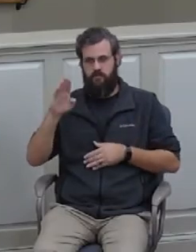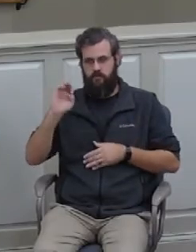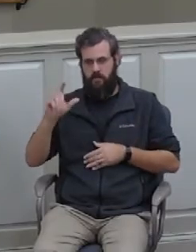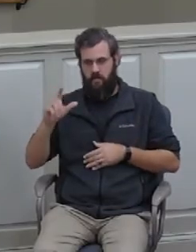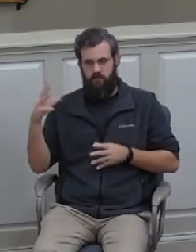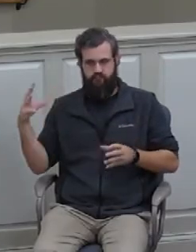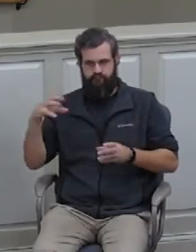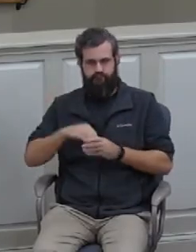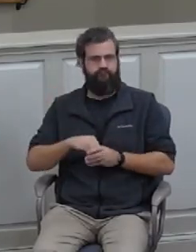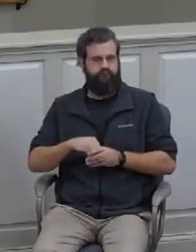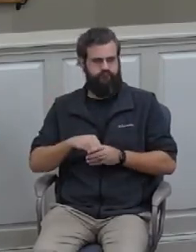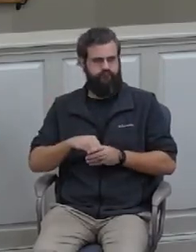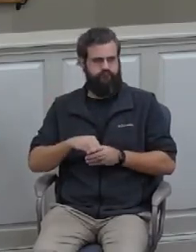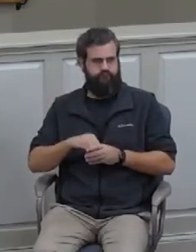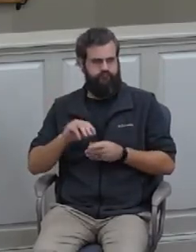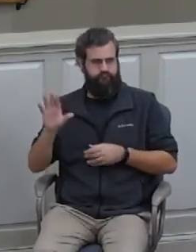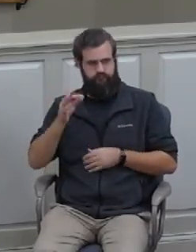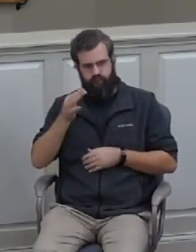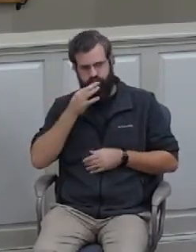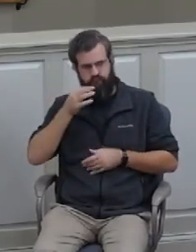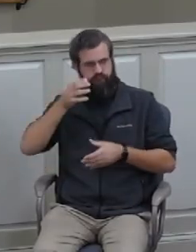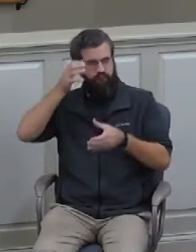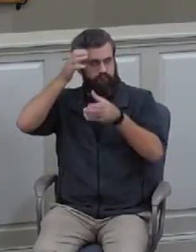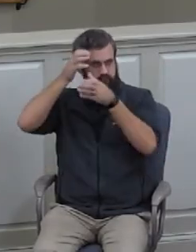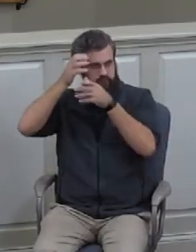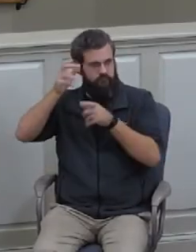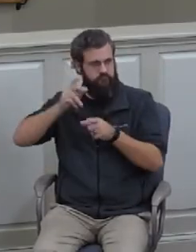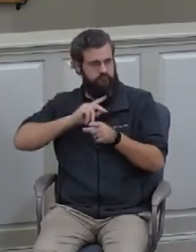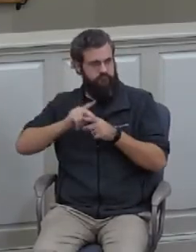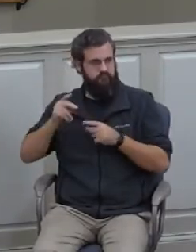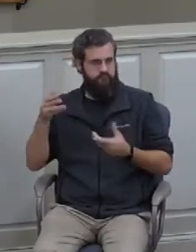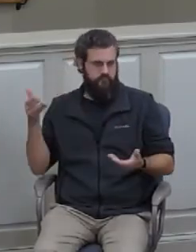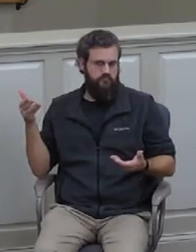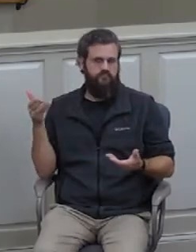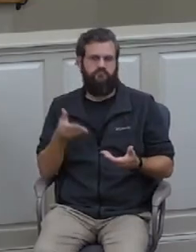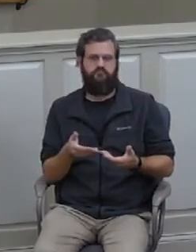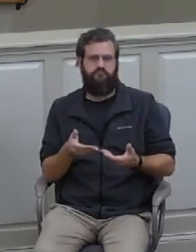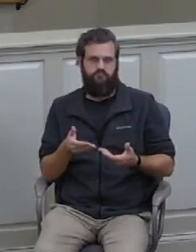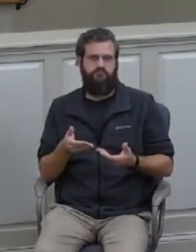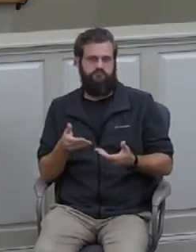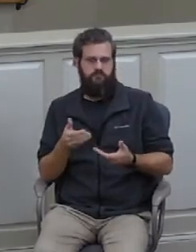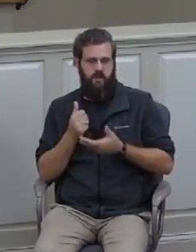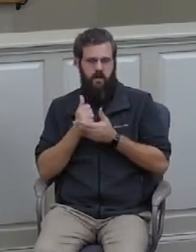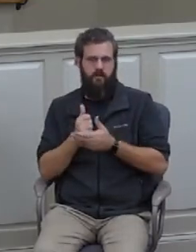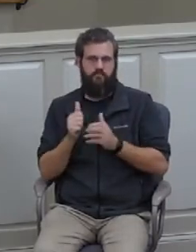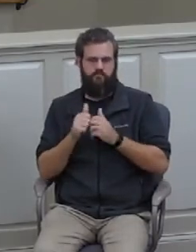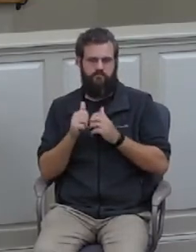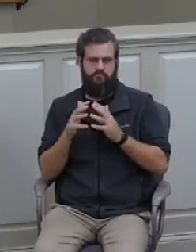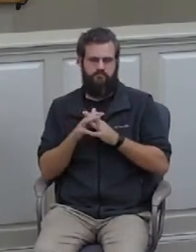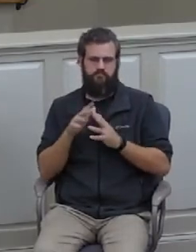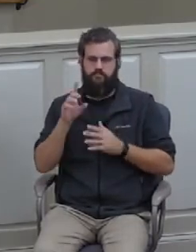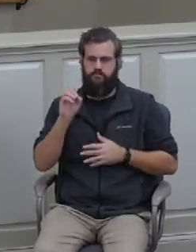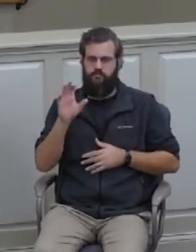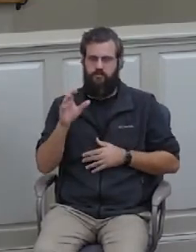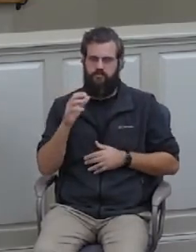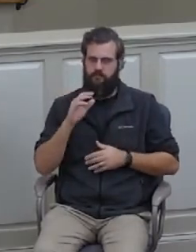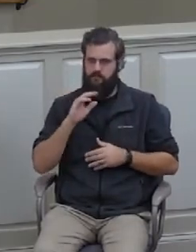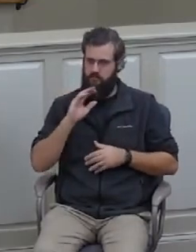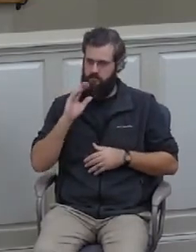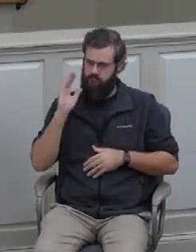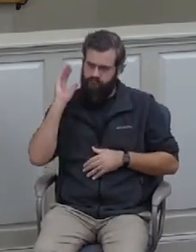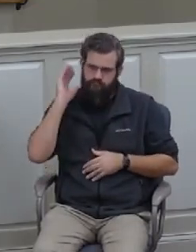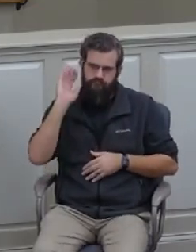his expertise and professionalism to the development of this document at every stage of